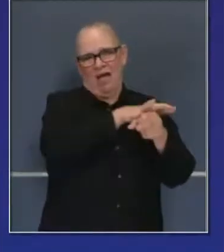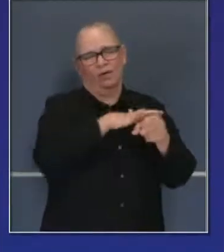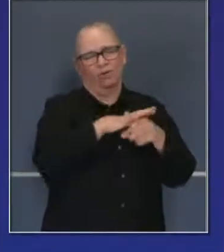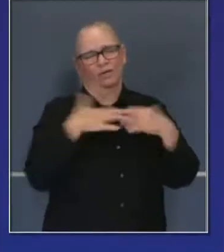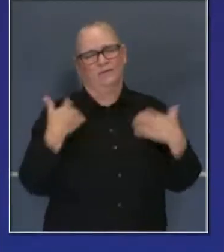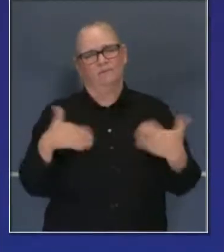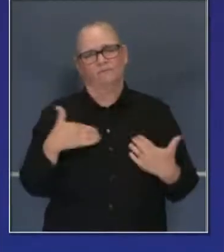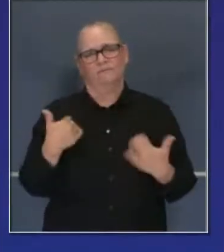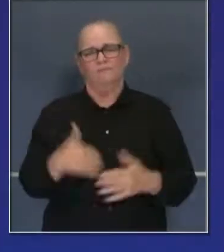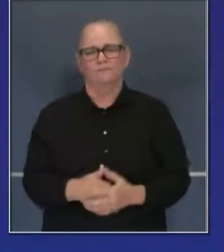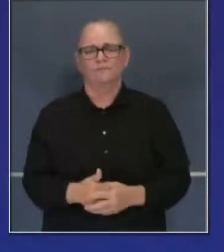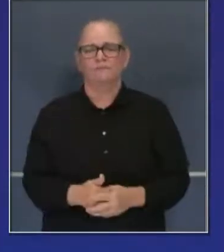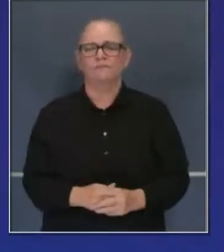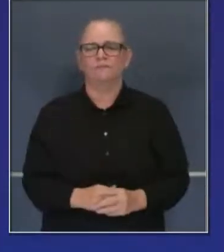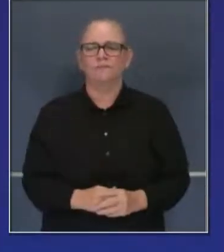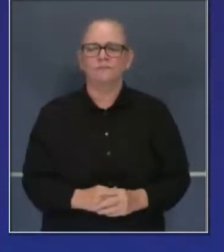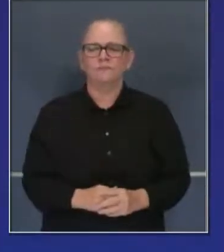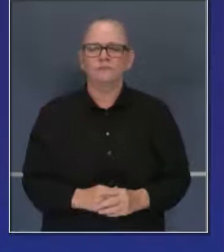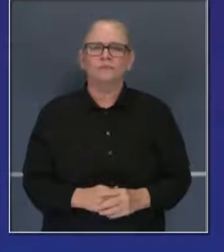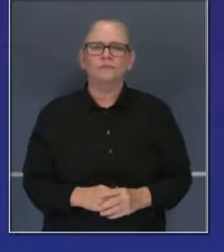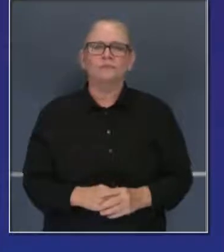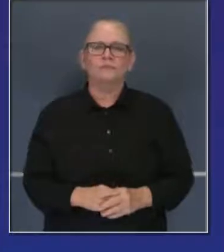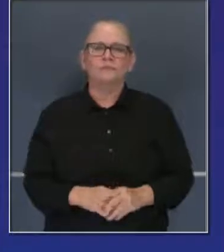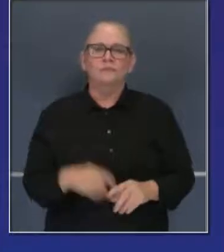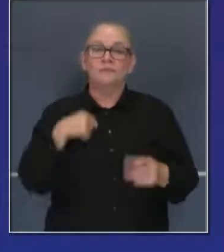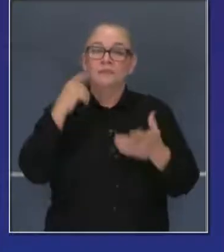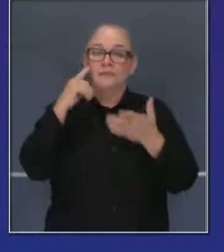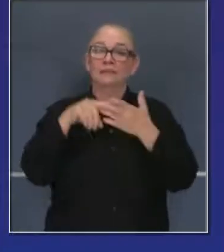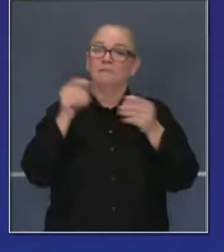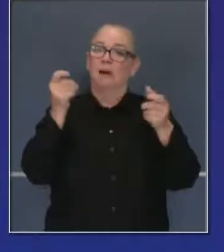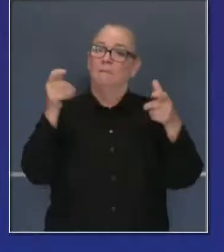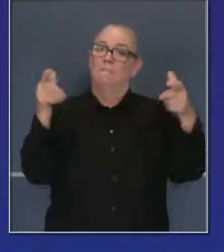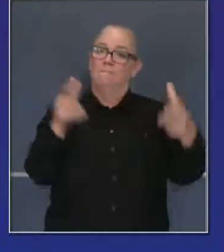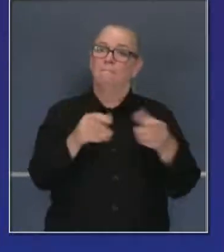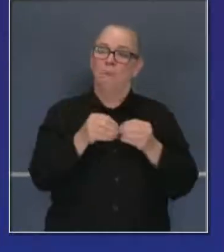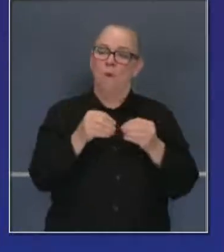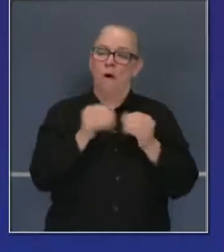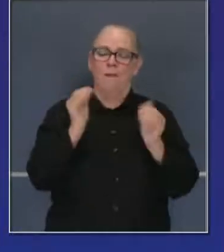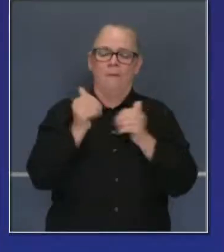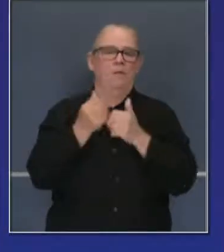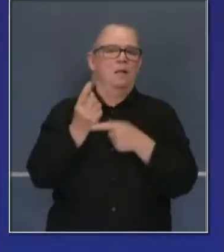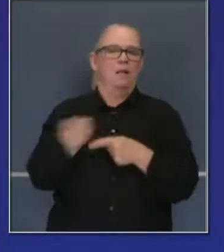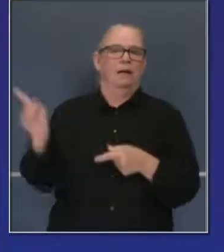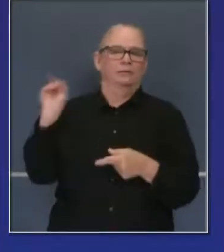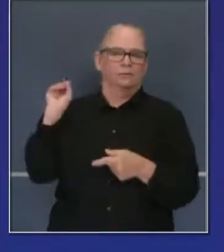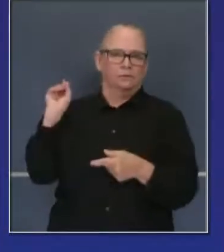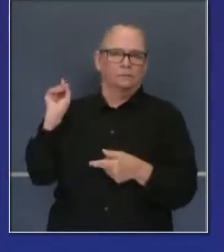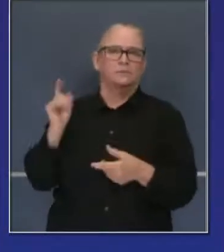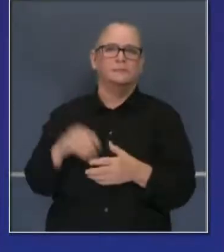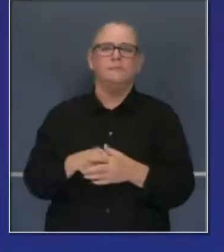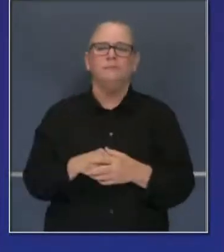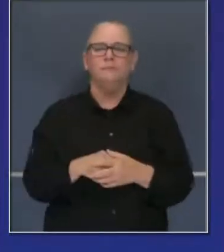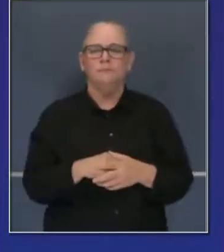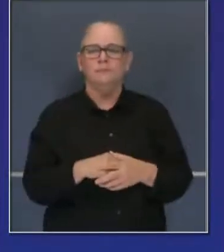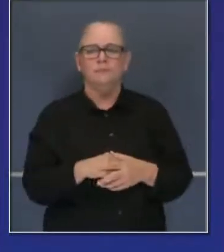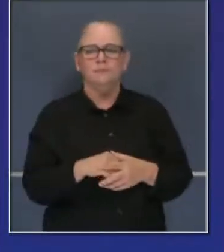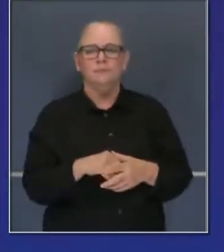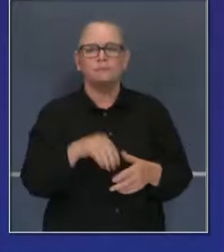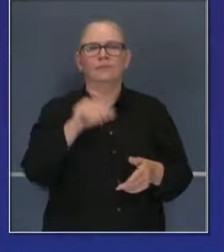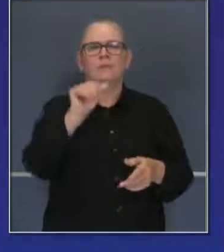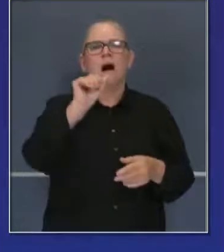seeing better containment today than we did last week, 93% containment. The August fire, the largest in